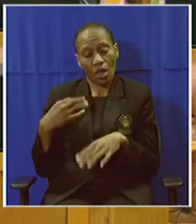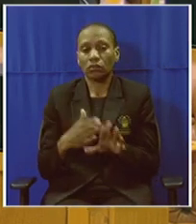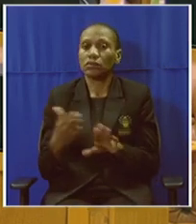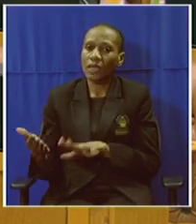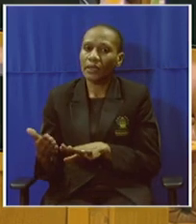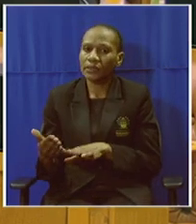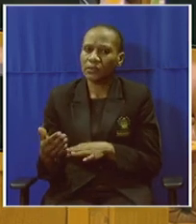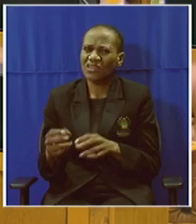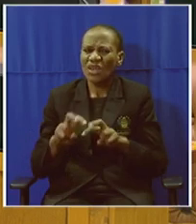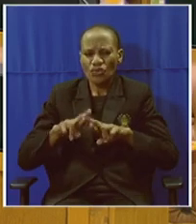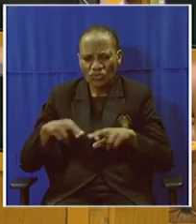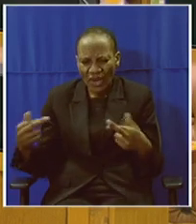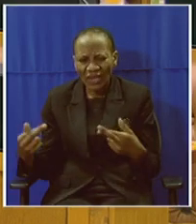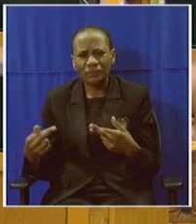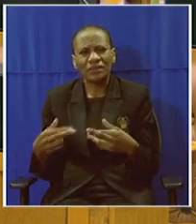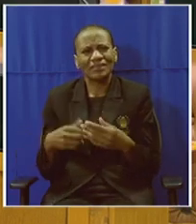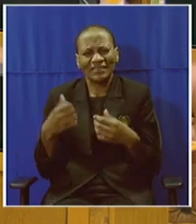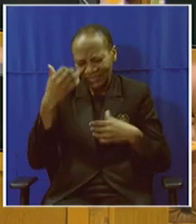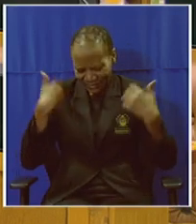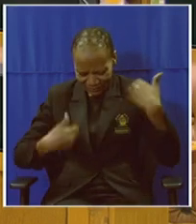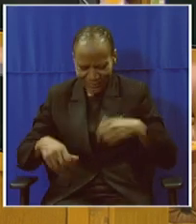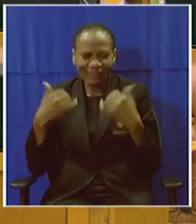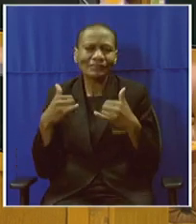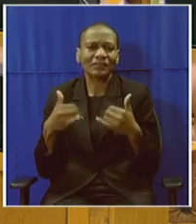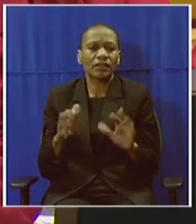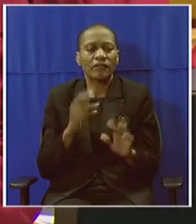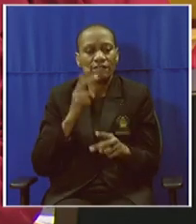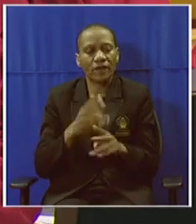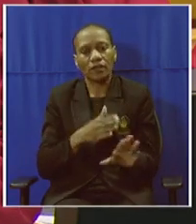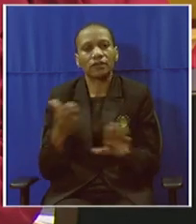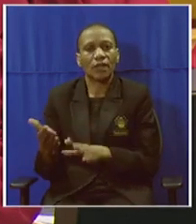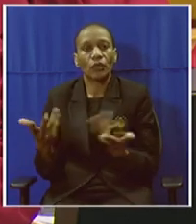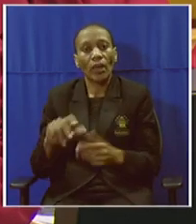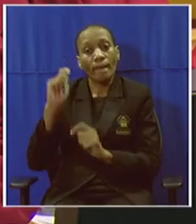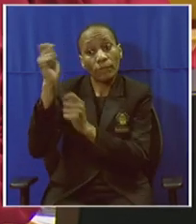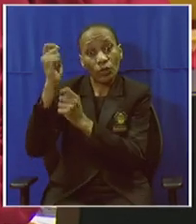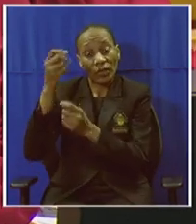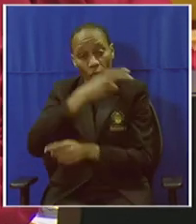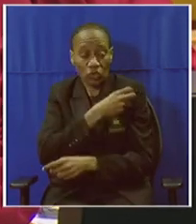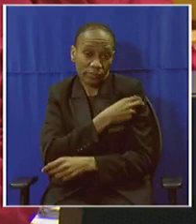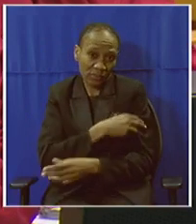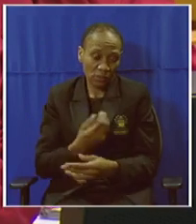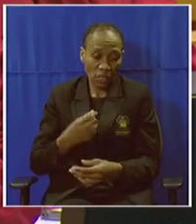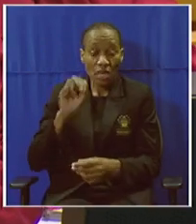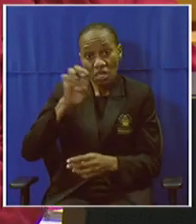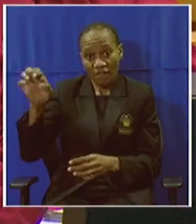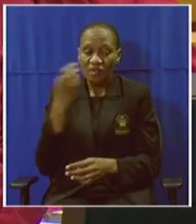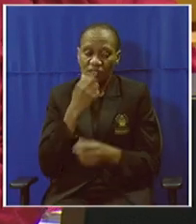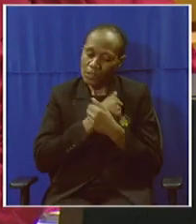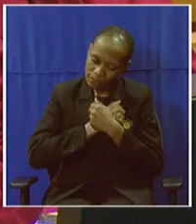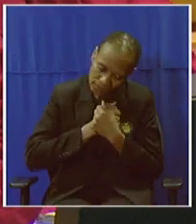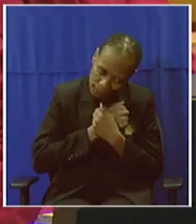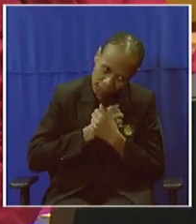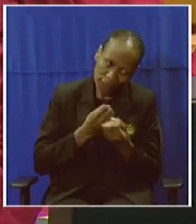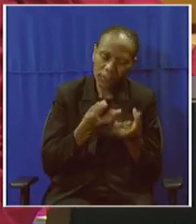from injuries at the Polokwane Hospital. We also wish to send condolences to the family. As the EFF, we have said